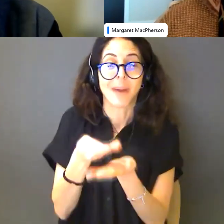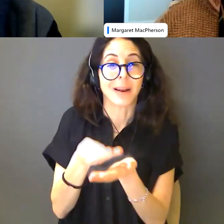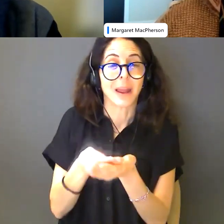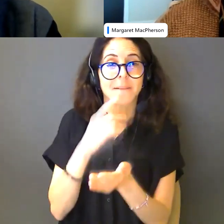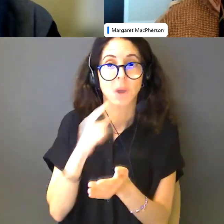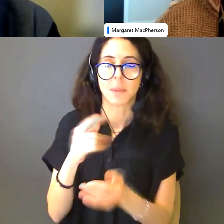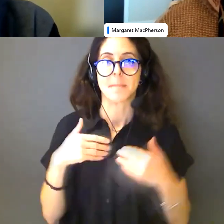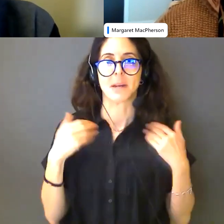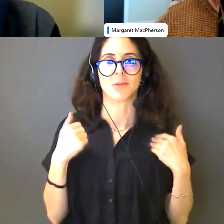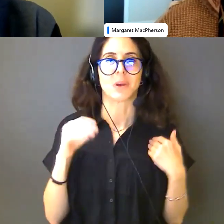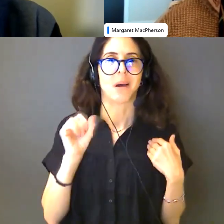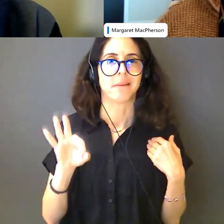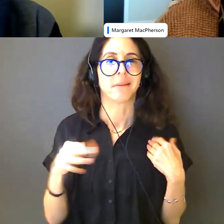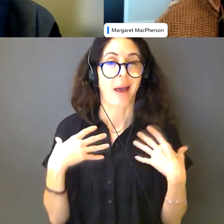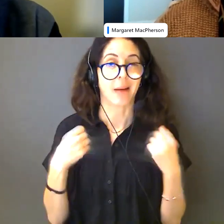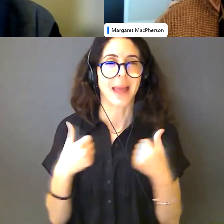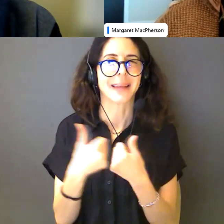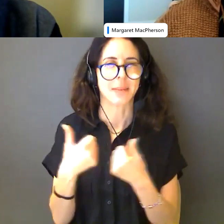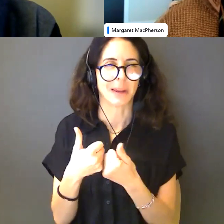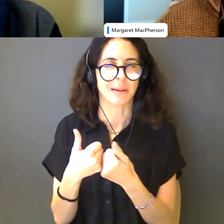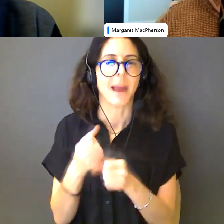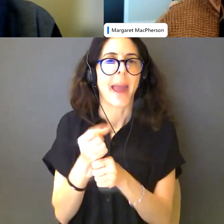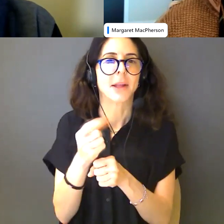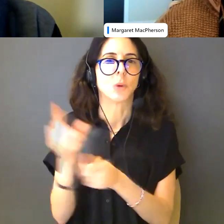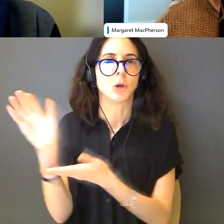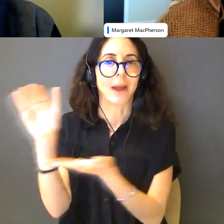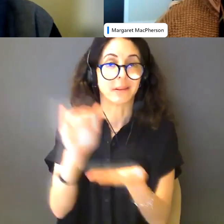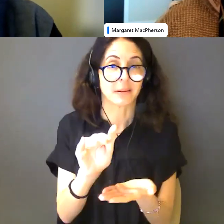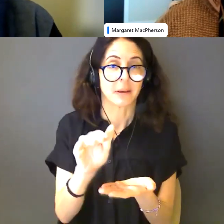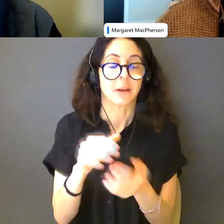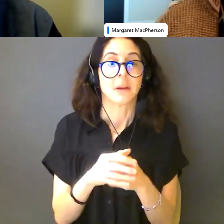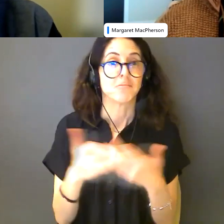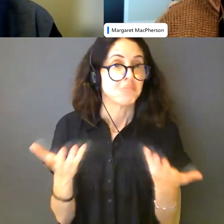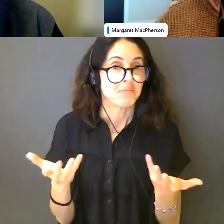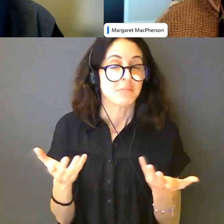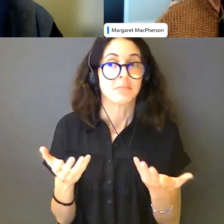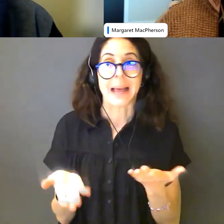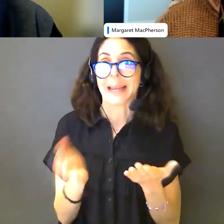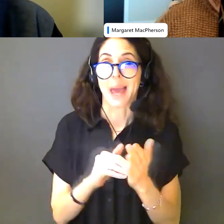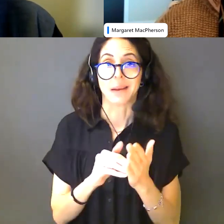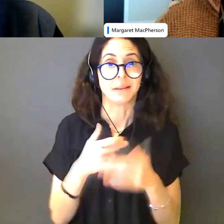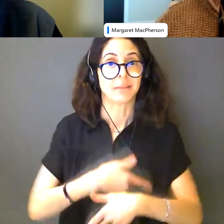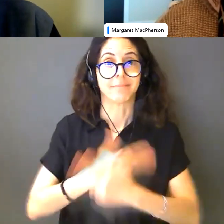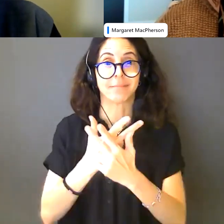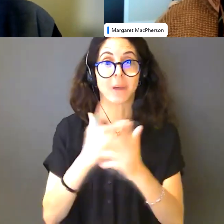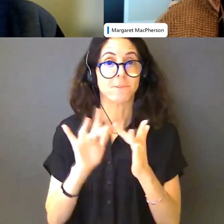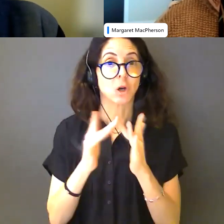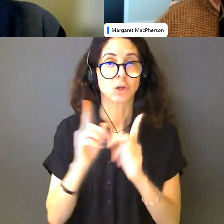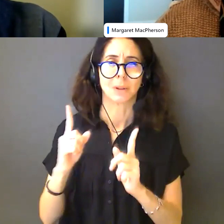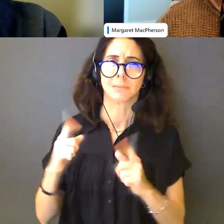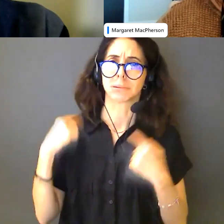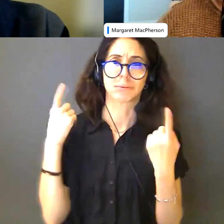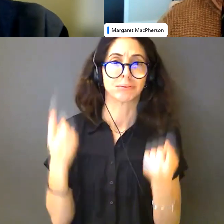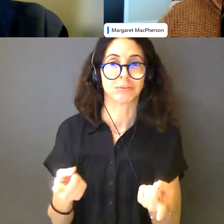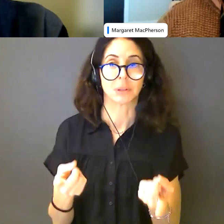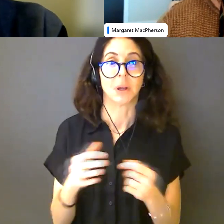the Ministry of Health and Gaming. And as I mentioned, we're virtual, have always been virtual. There's